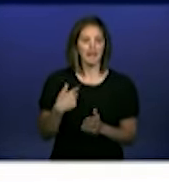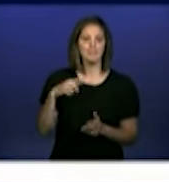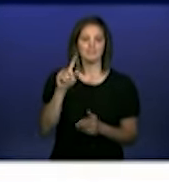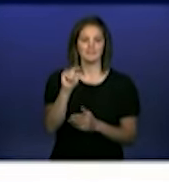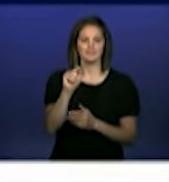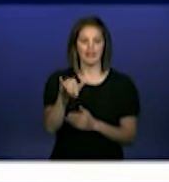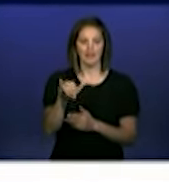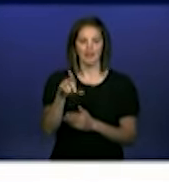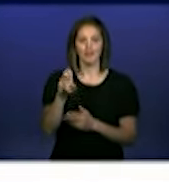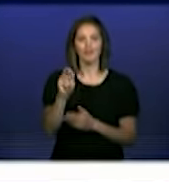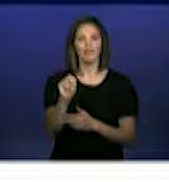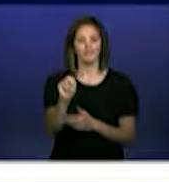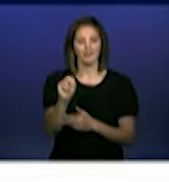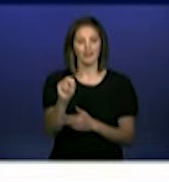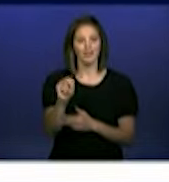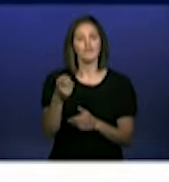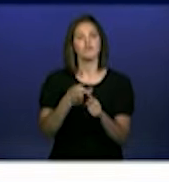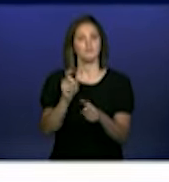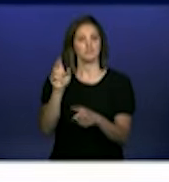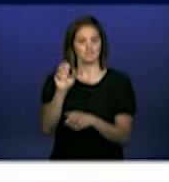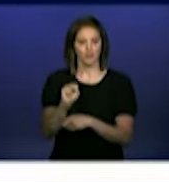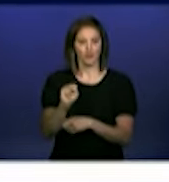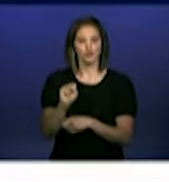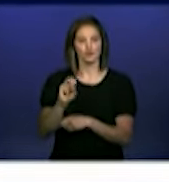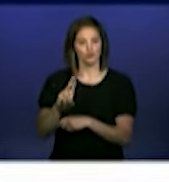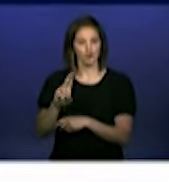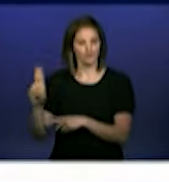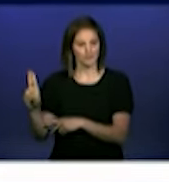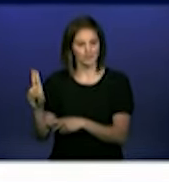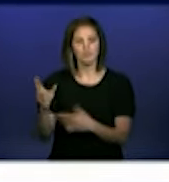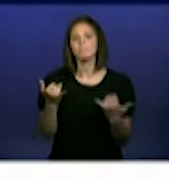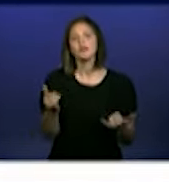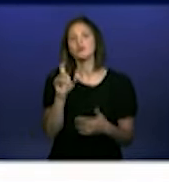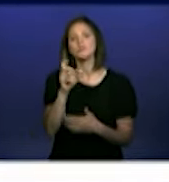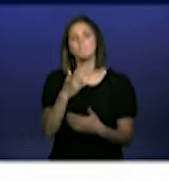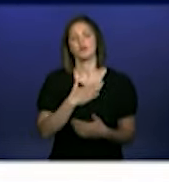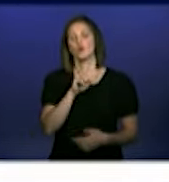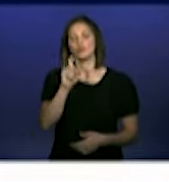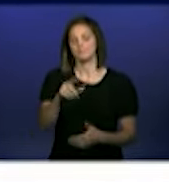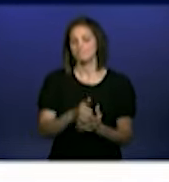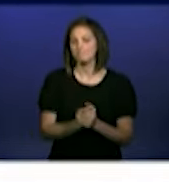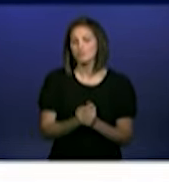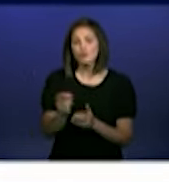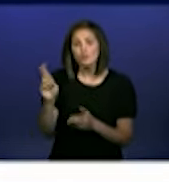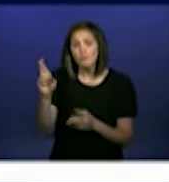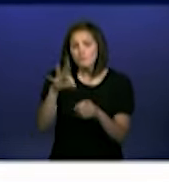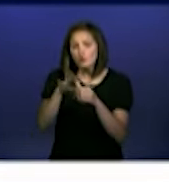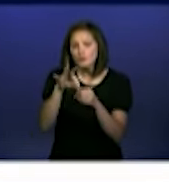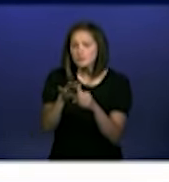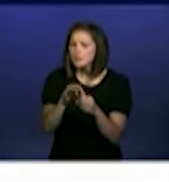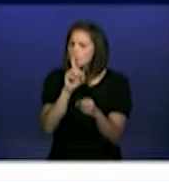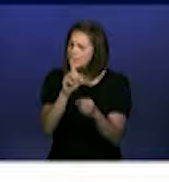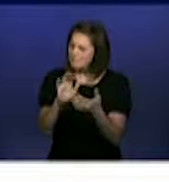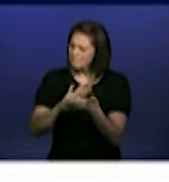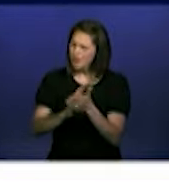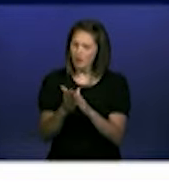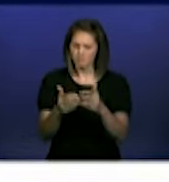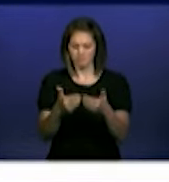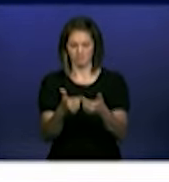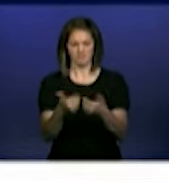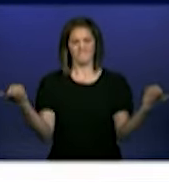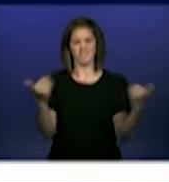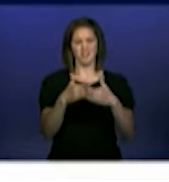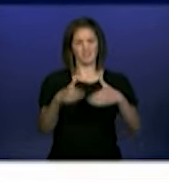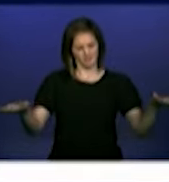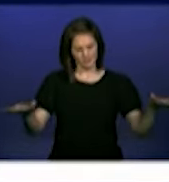science student at Southern Utah University, and here's my question. The Republican voters of Utah are becoming increasingly divided and factionalized. Subgroups